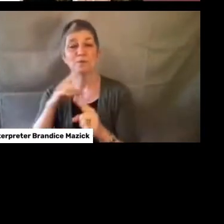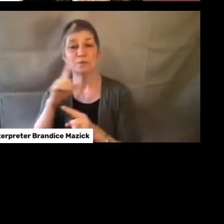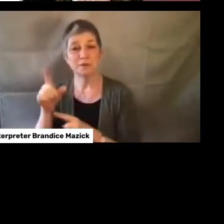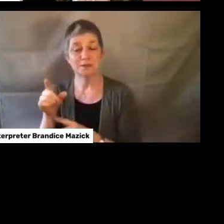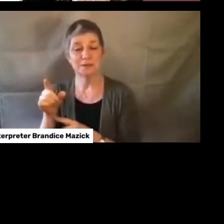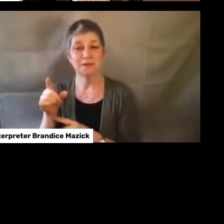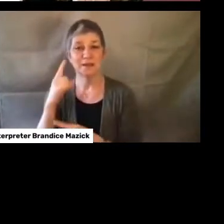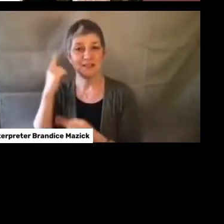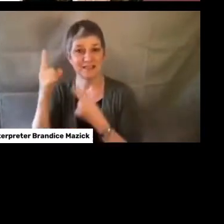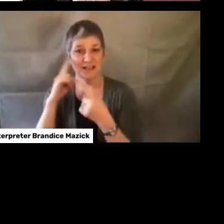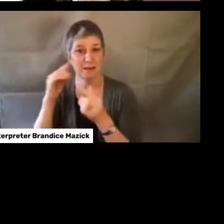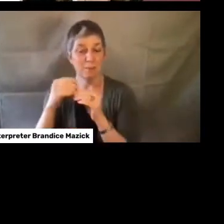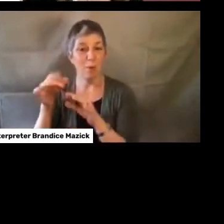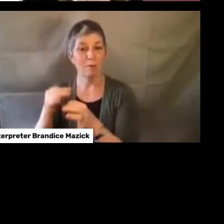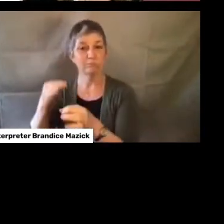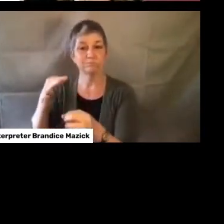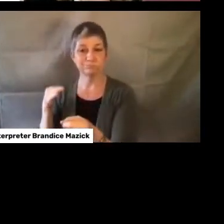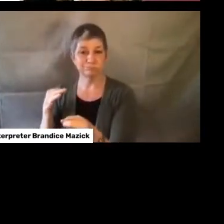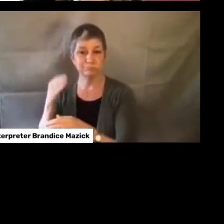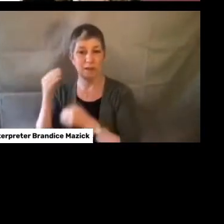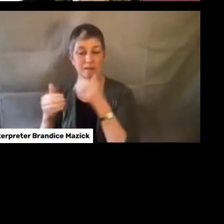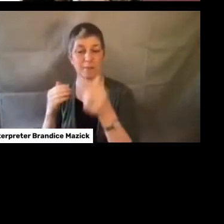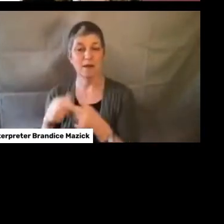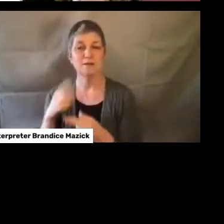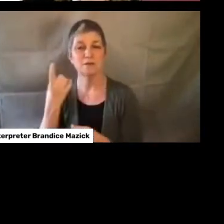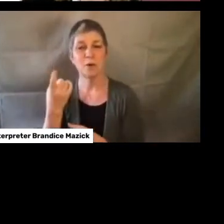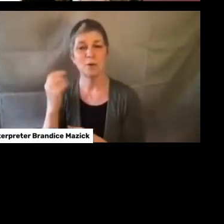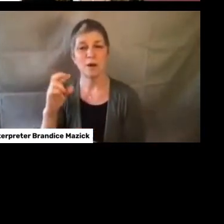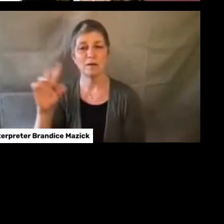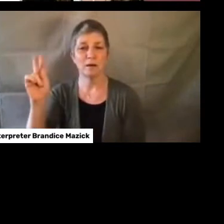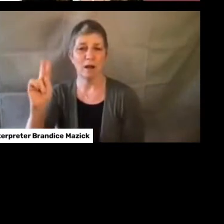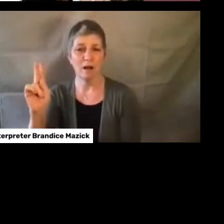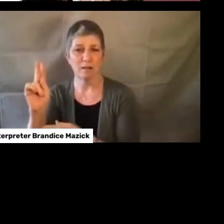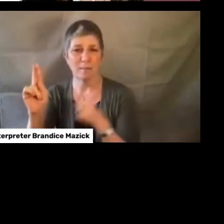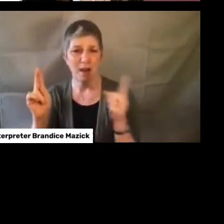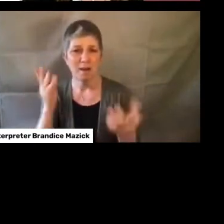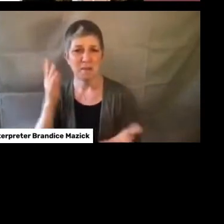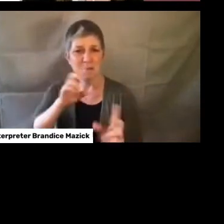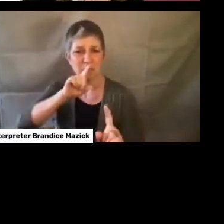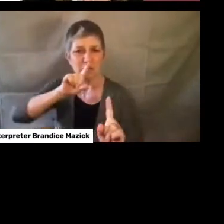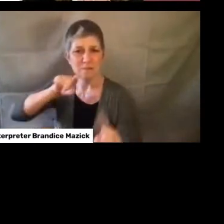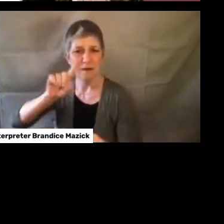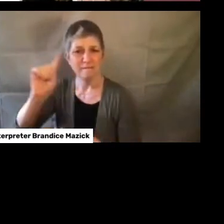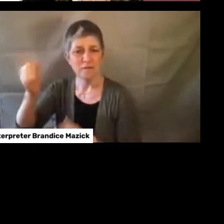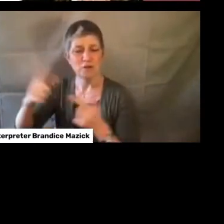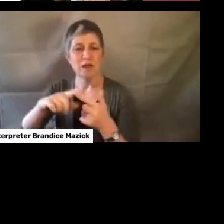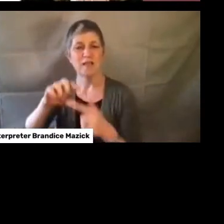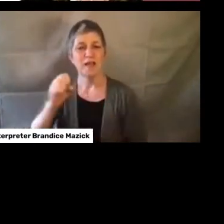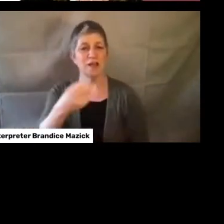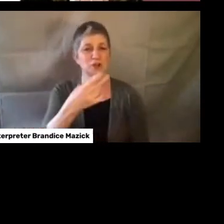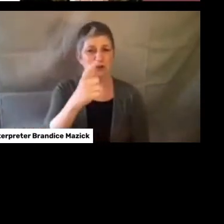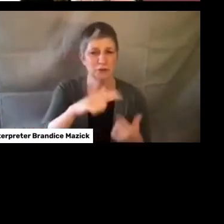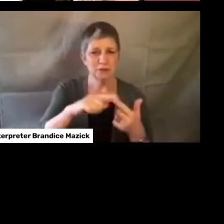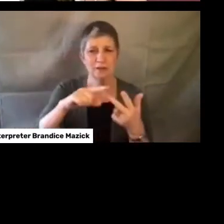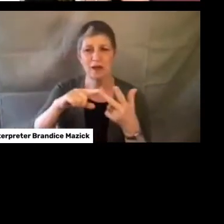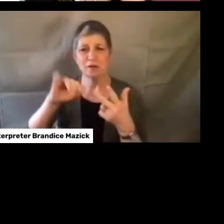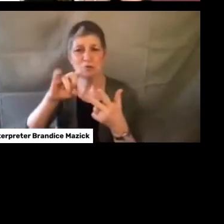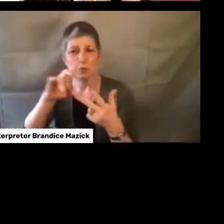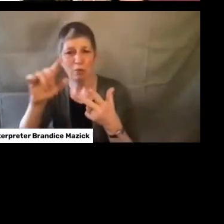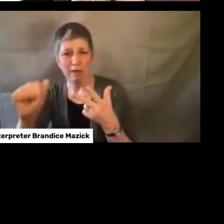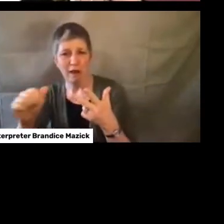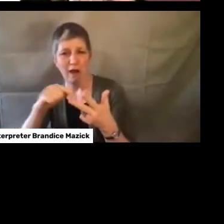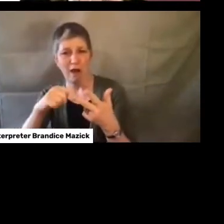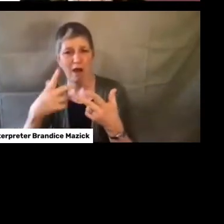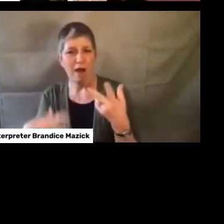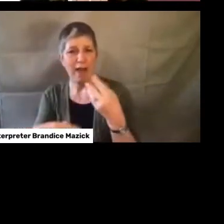that thinking earlier in the process. So Dr. Kaklamani, maybe you could respond first, and then Sheila and Julia, feel